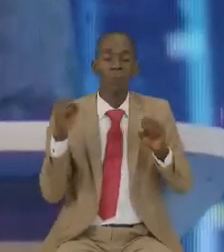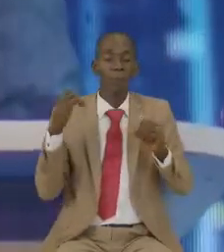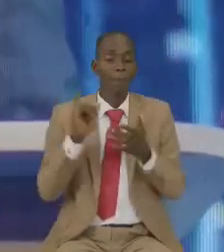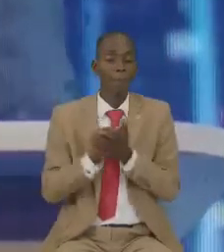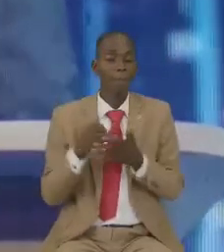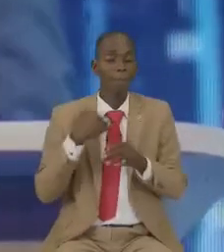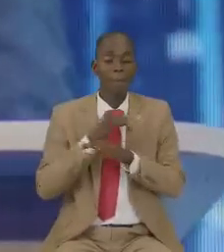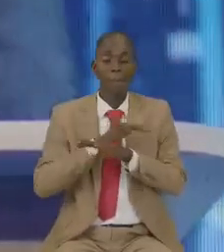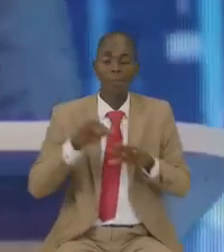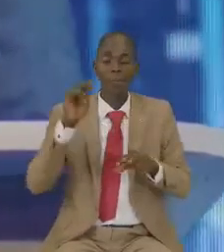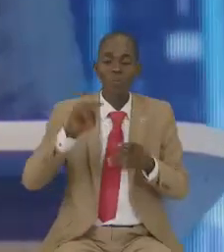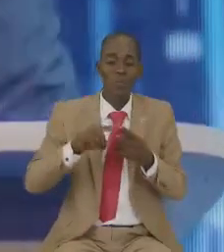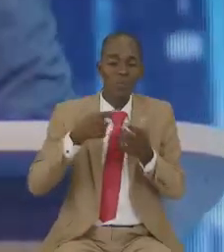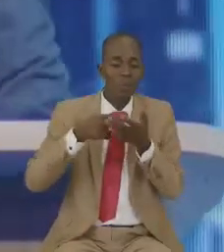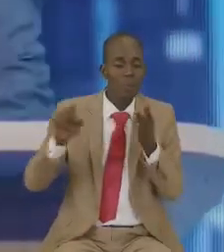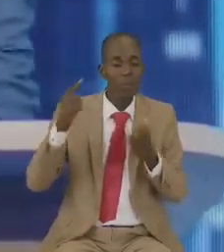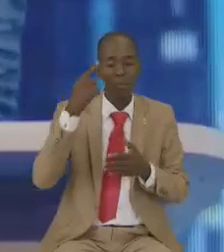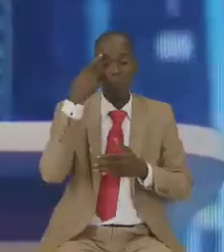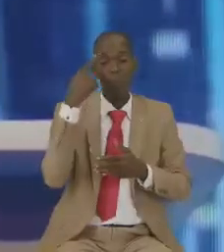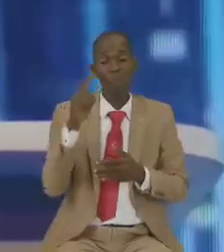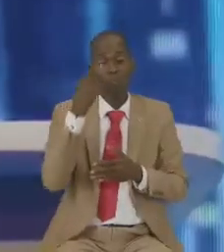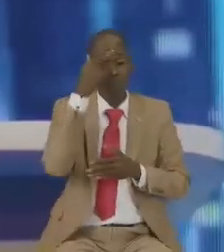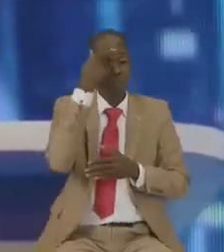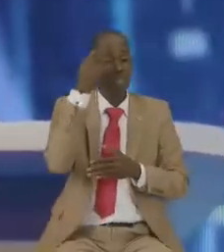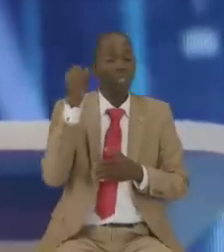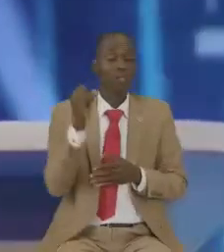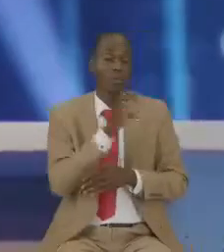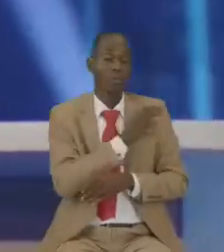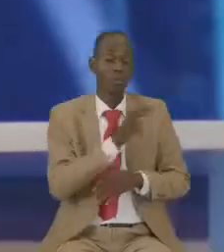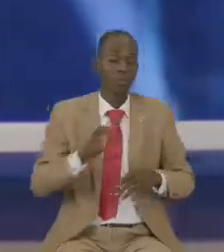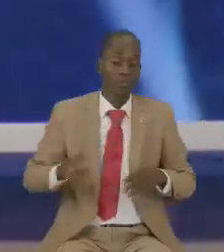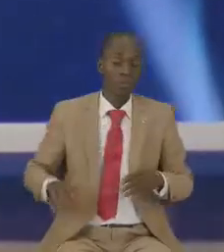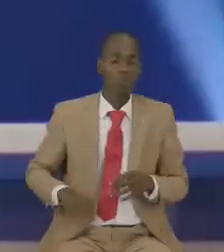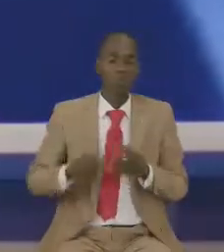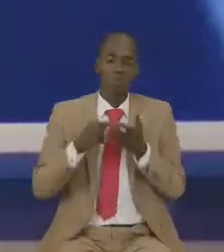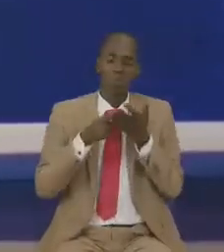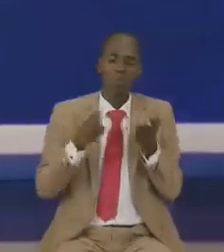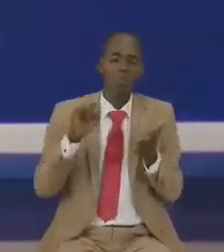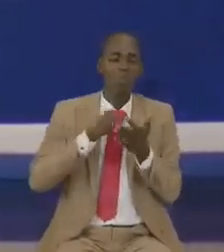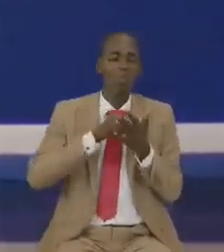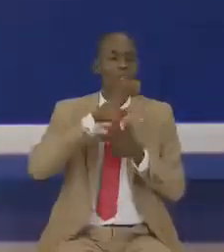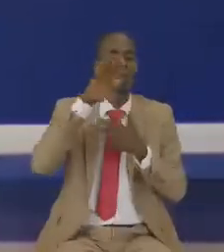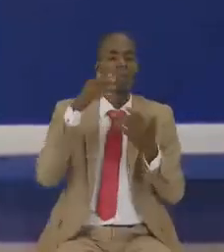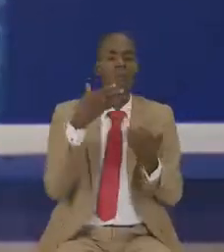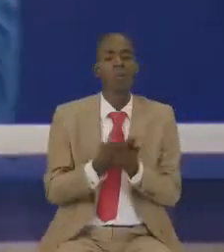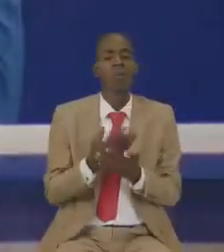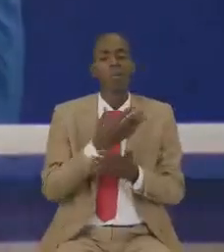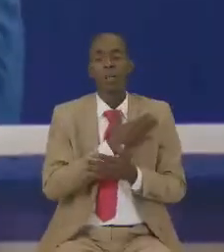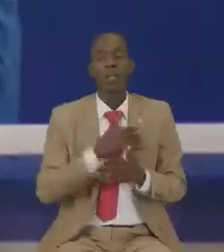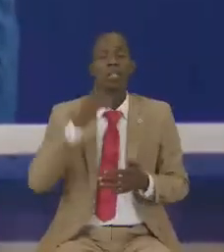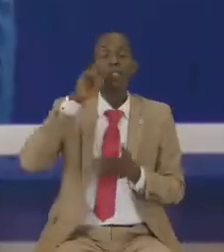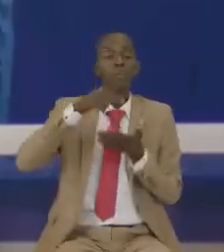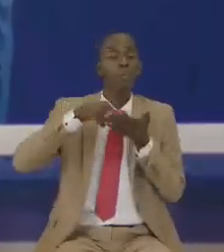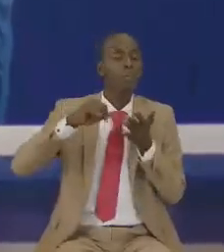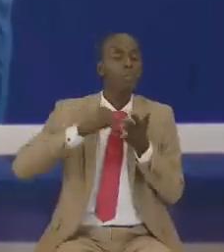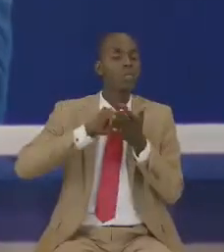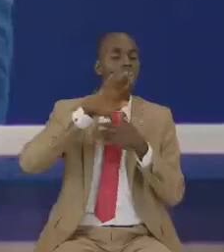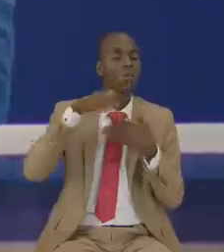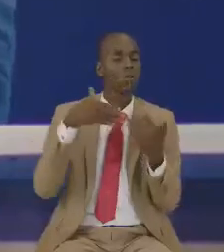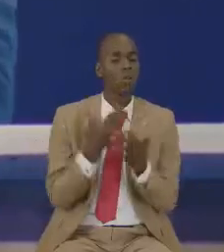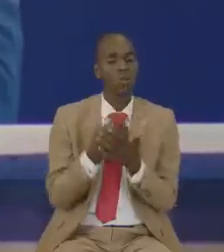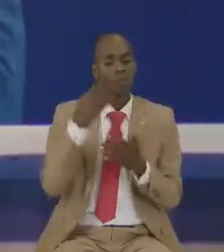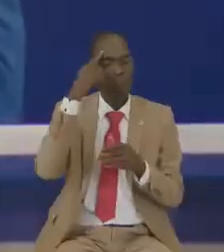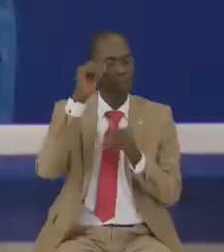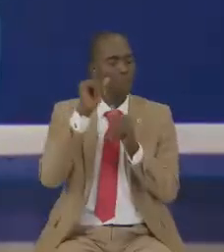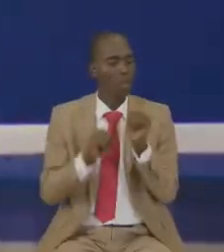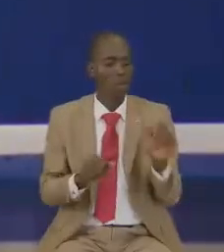to pay for because Christ paid it all, and he paid it all for